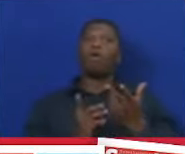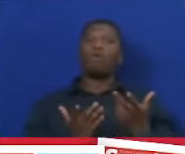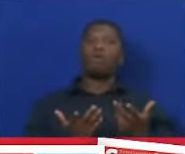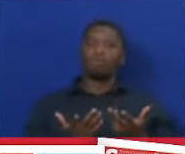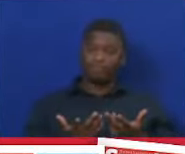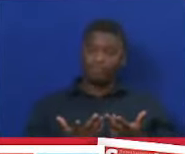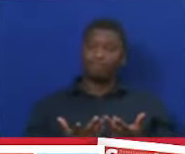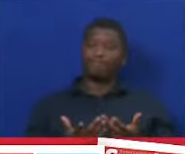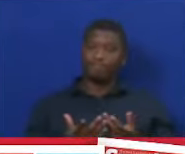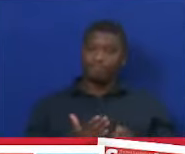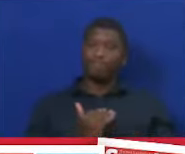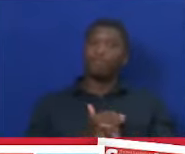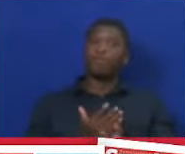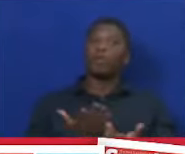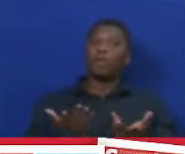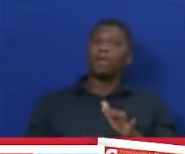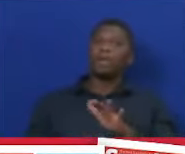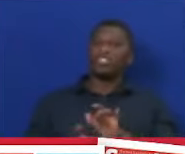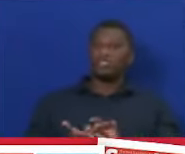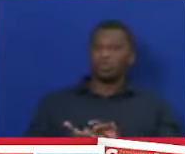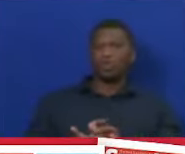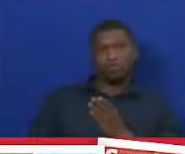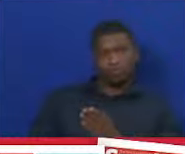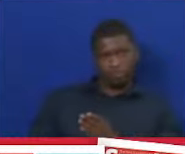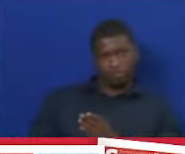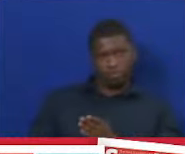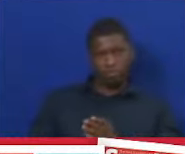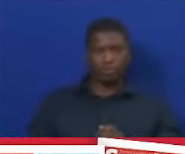Centurion. Thank you, Commissioners.